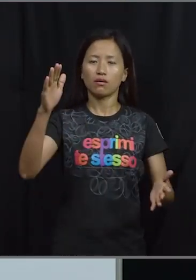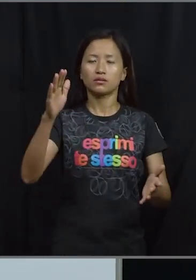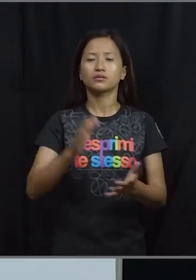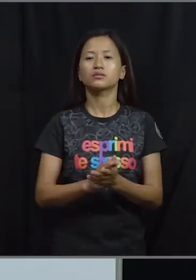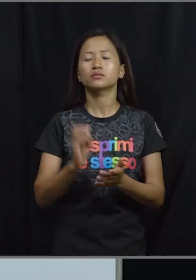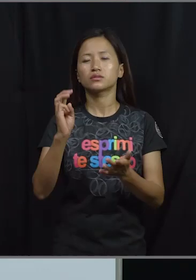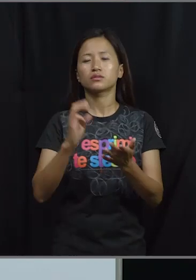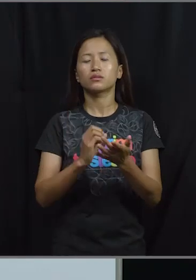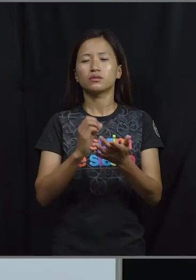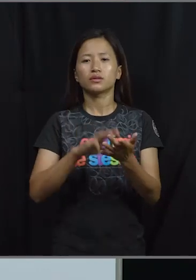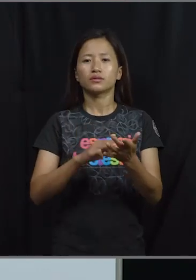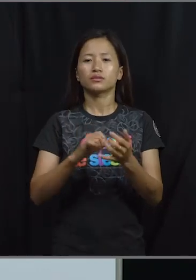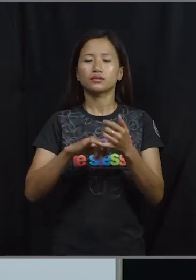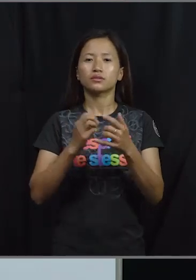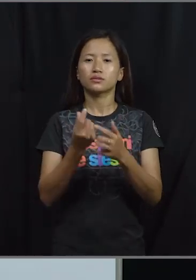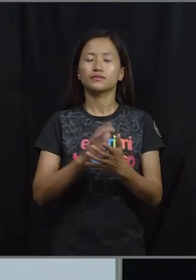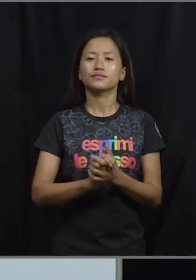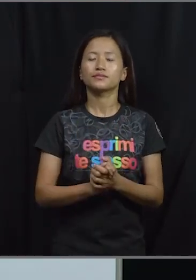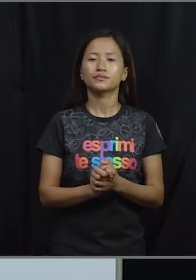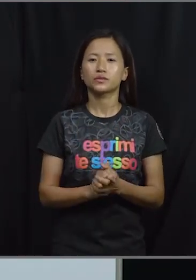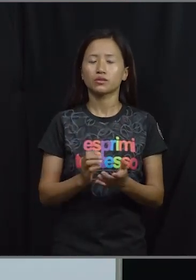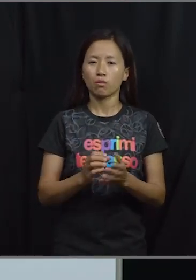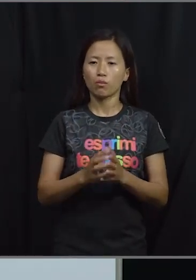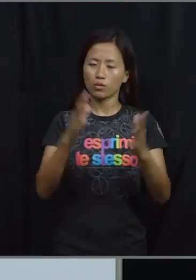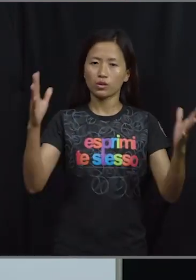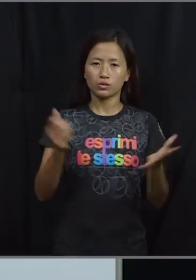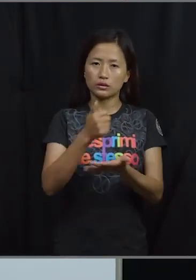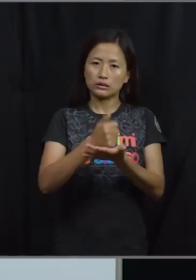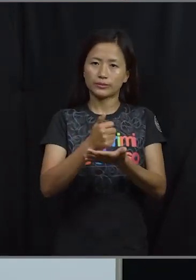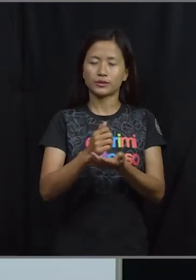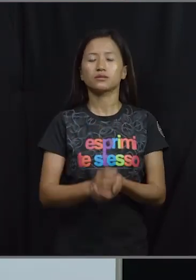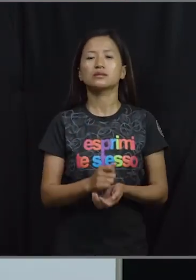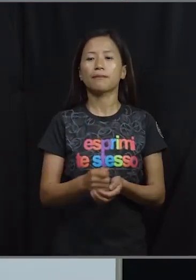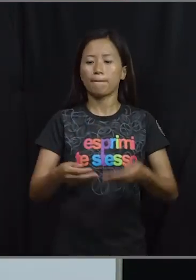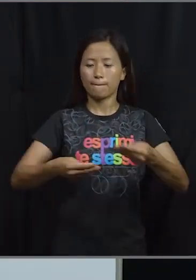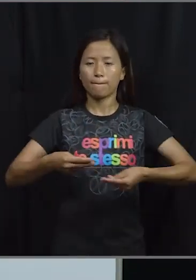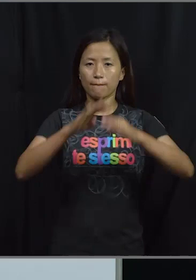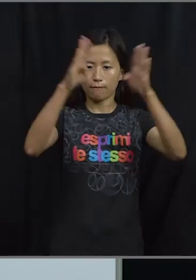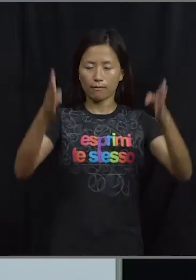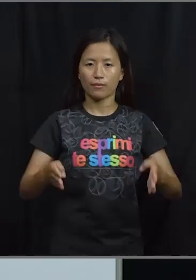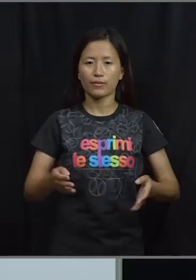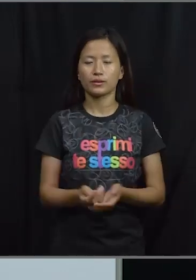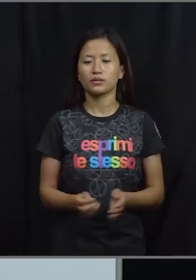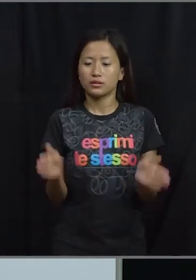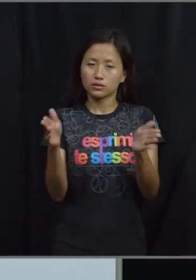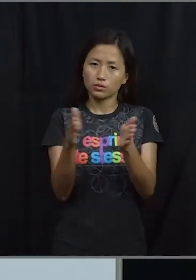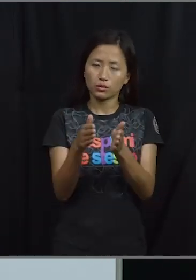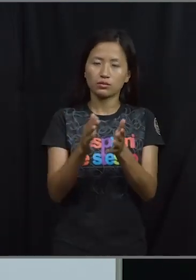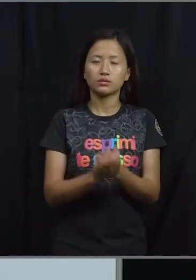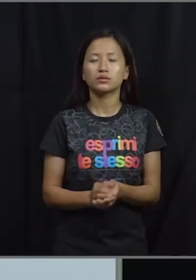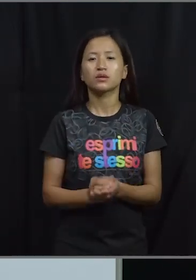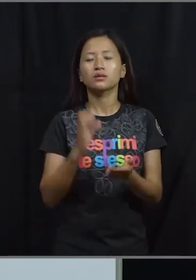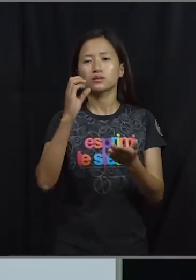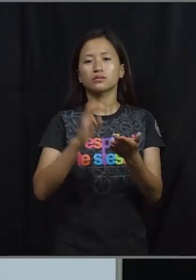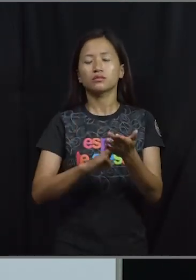of consumers, the more will be the demand in the market. Likewise, the smaller the number of